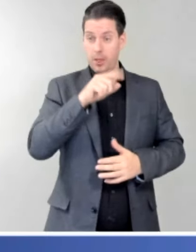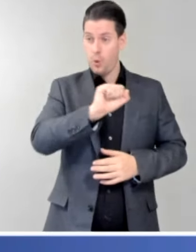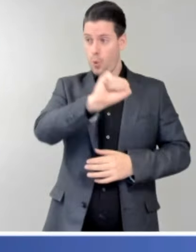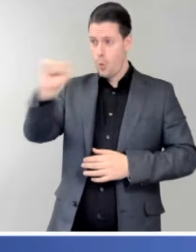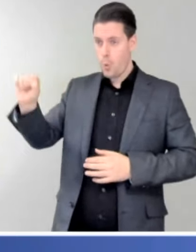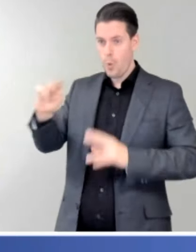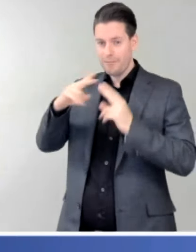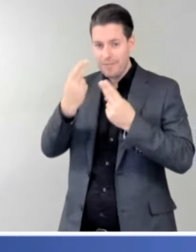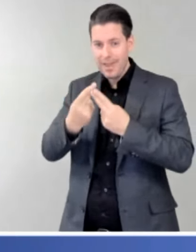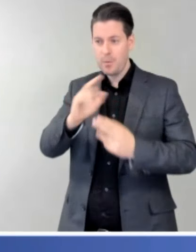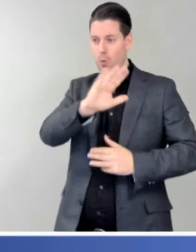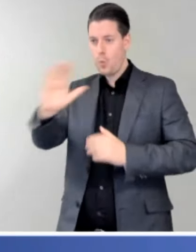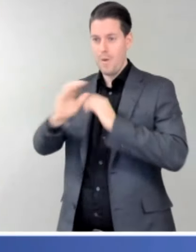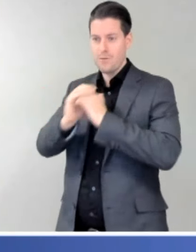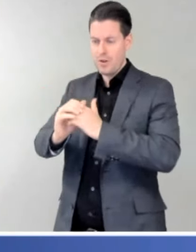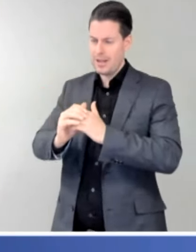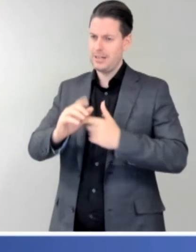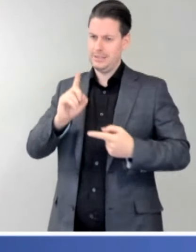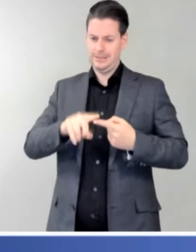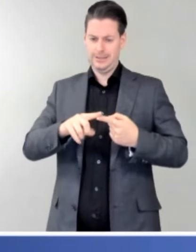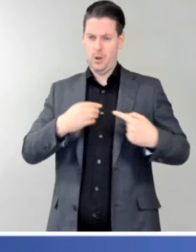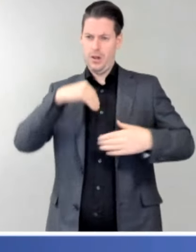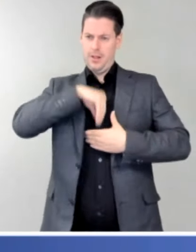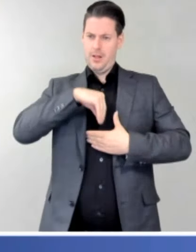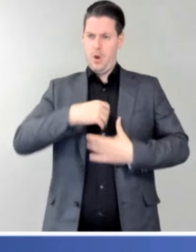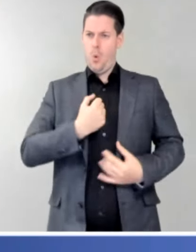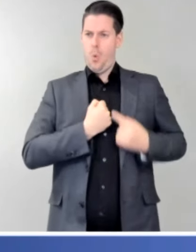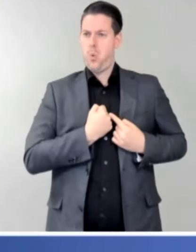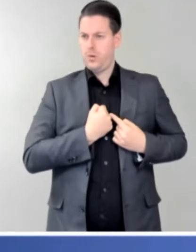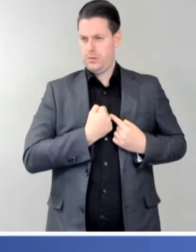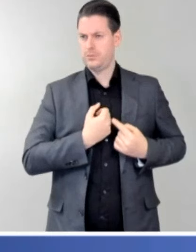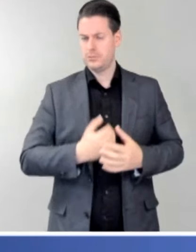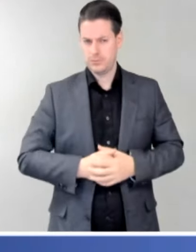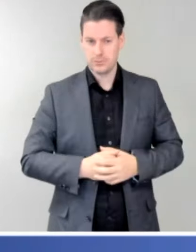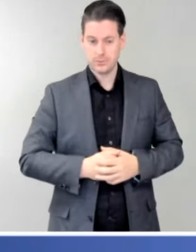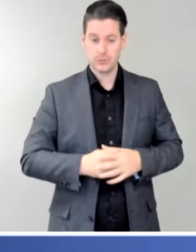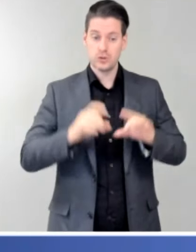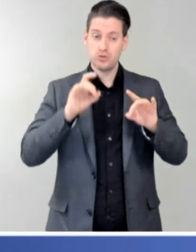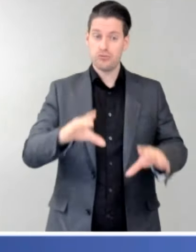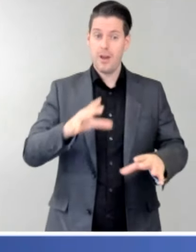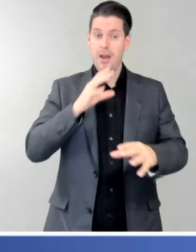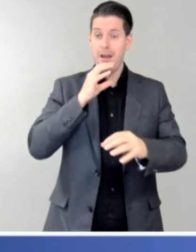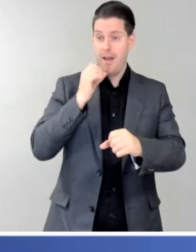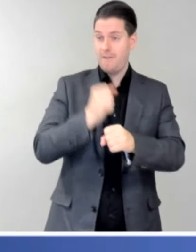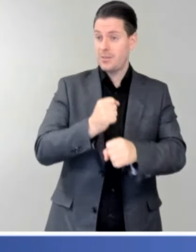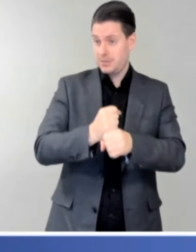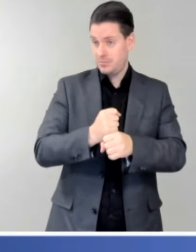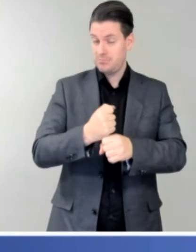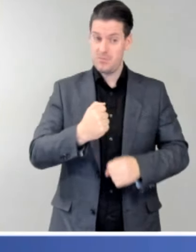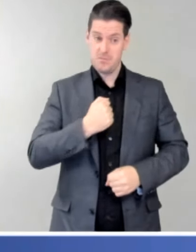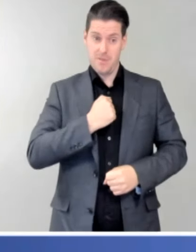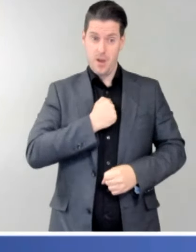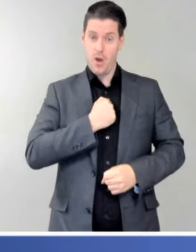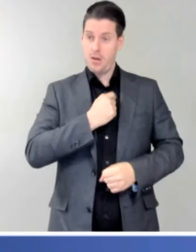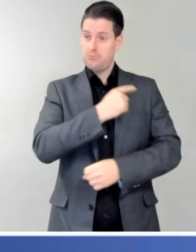in our purpose. And today, on behalf of the Australian Government, I recommit again to our